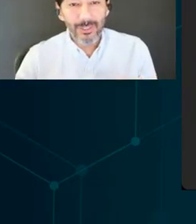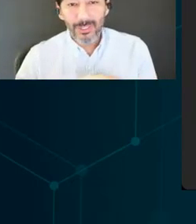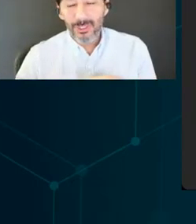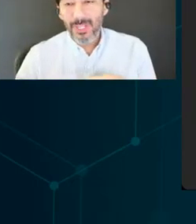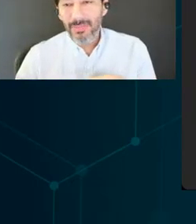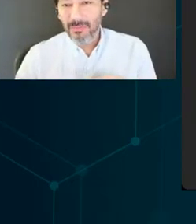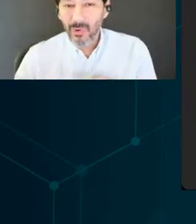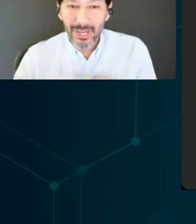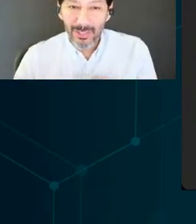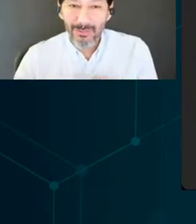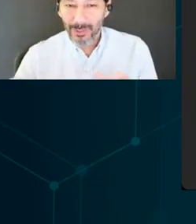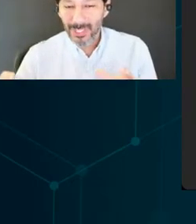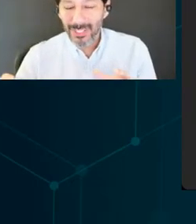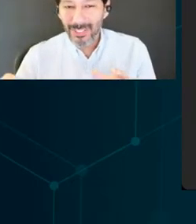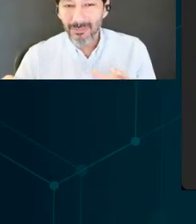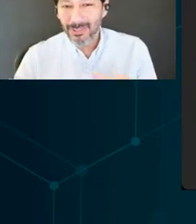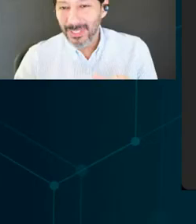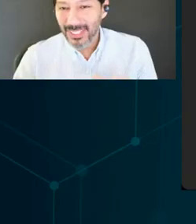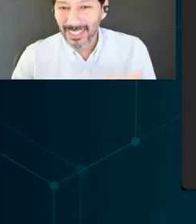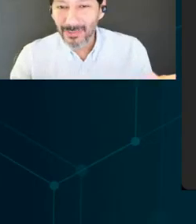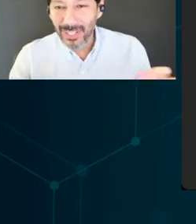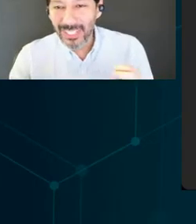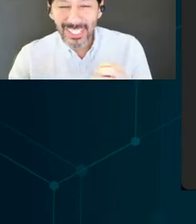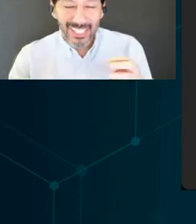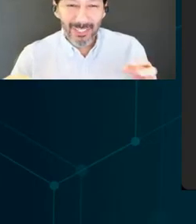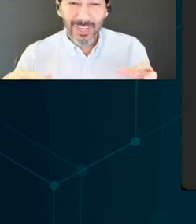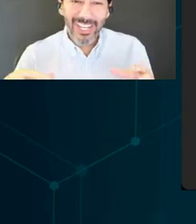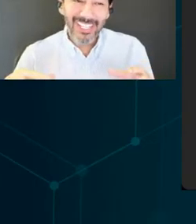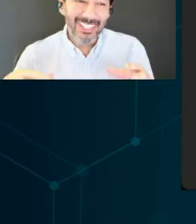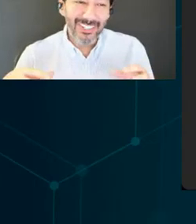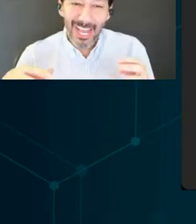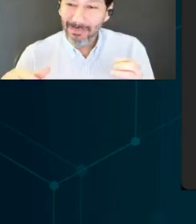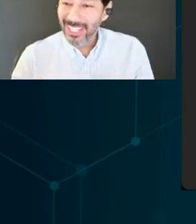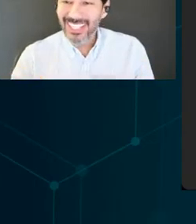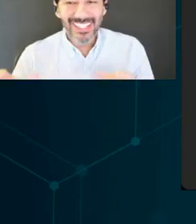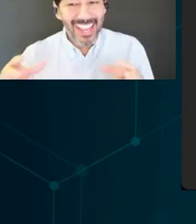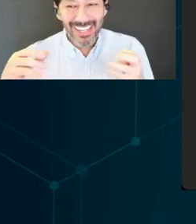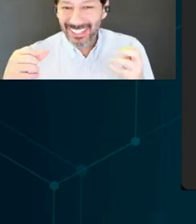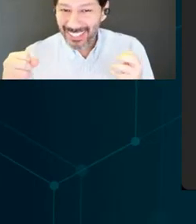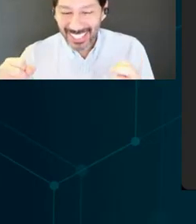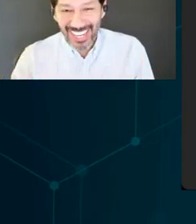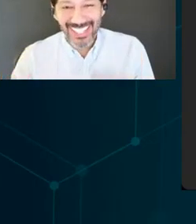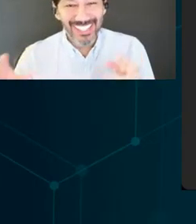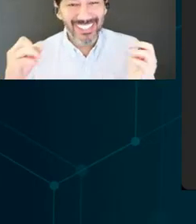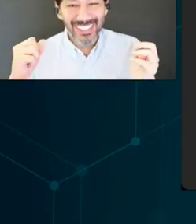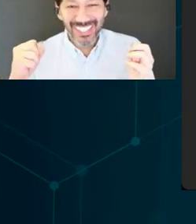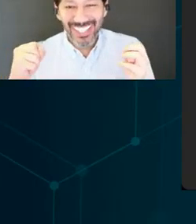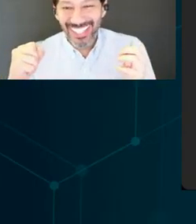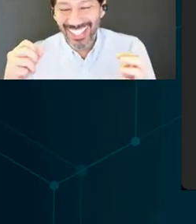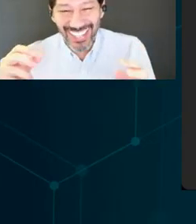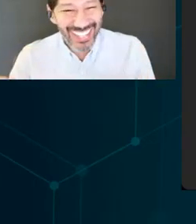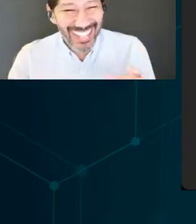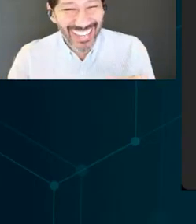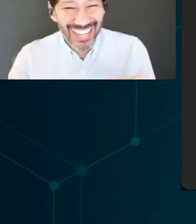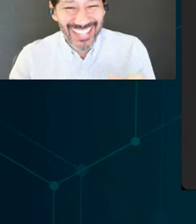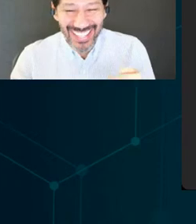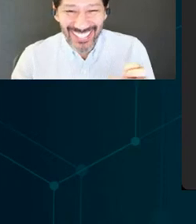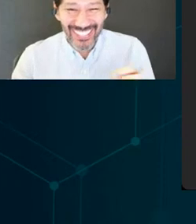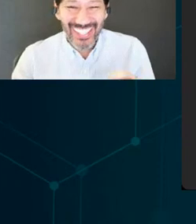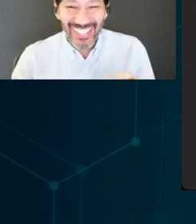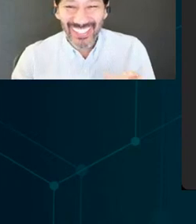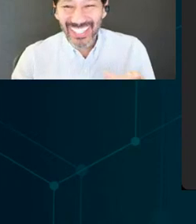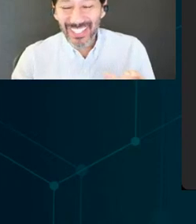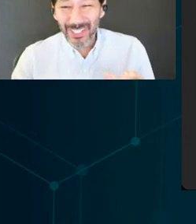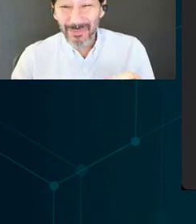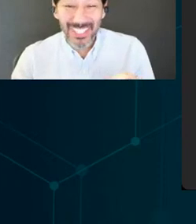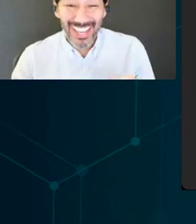And I don't use my main browser for security purposes as well. So we're hitting, you know, up against standards, against security, against,